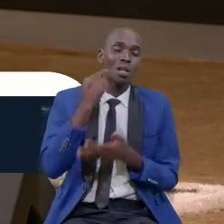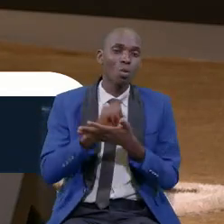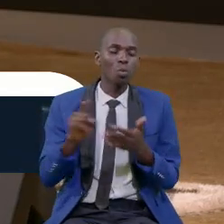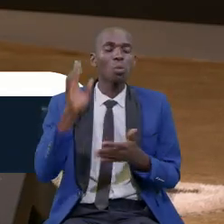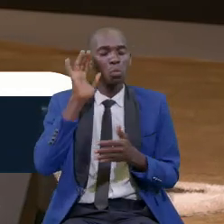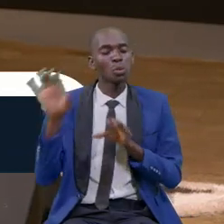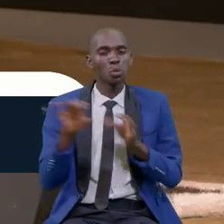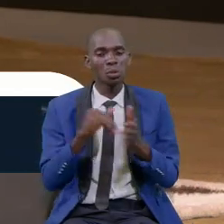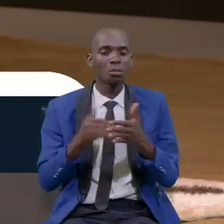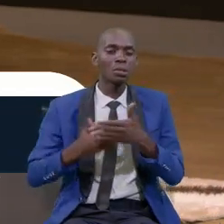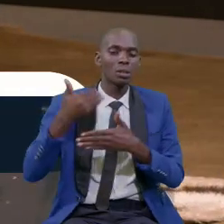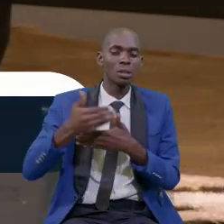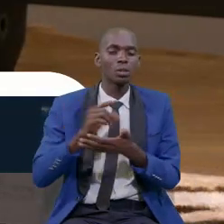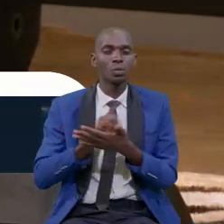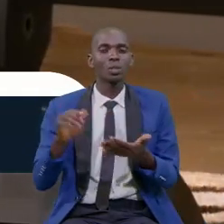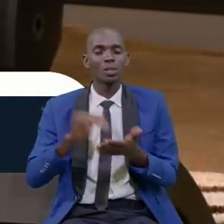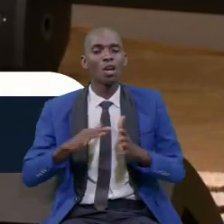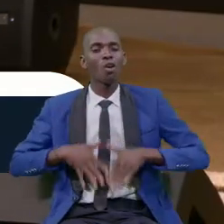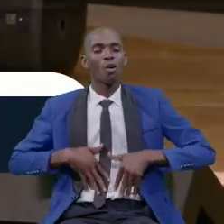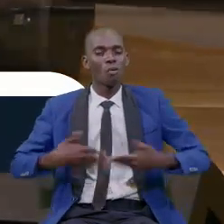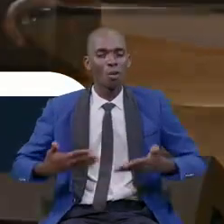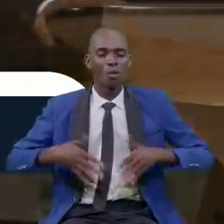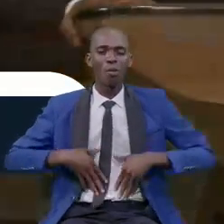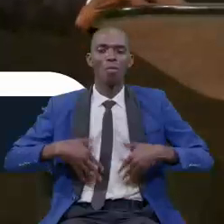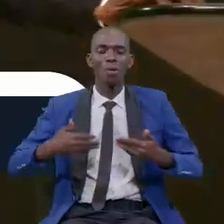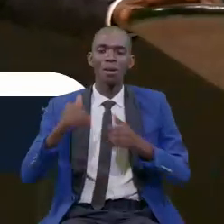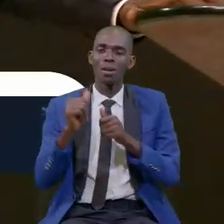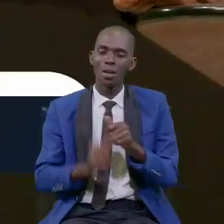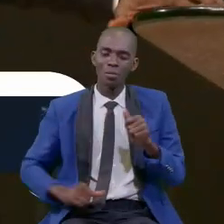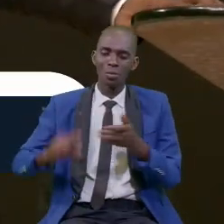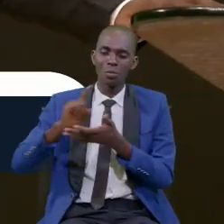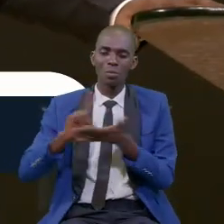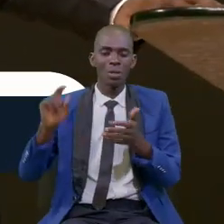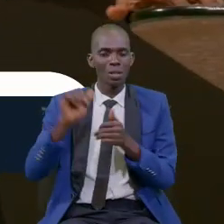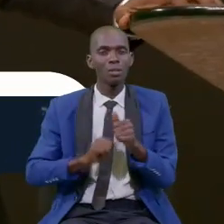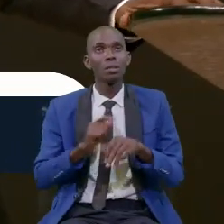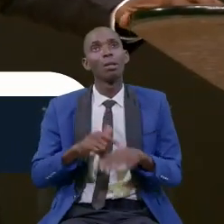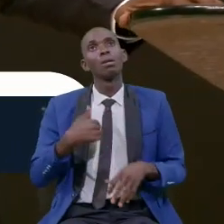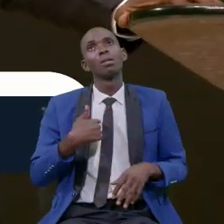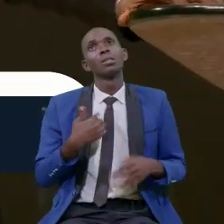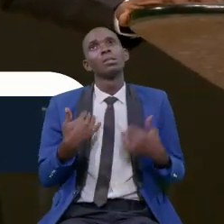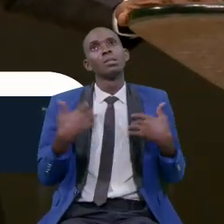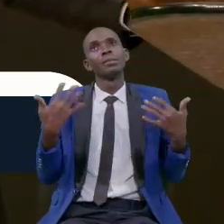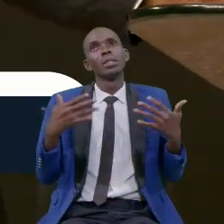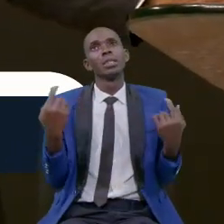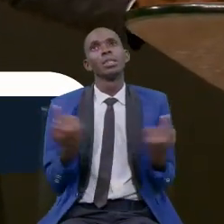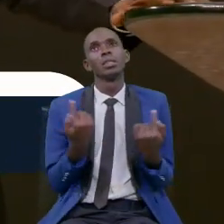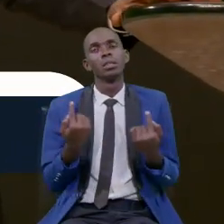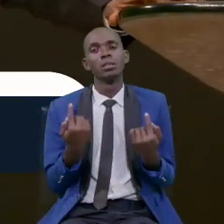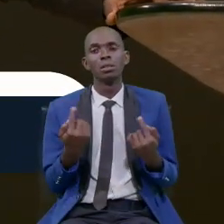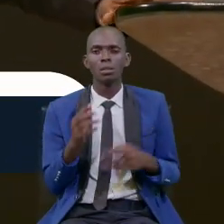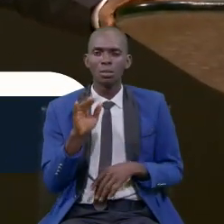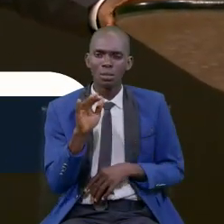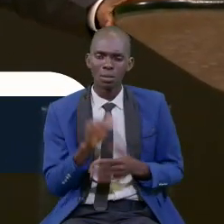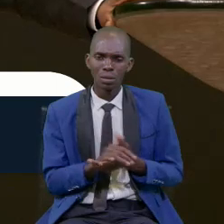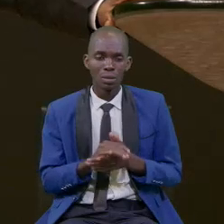next week again. Confession, confession, confession. I have sinned. Hold on. Pharaoh said that